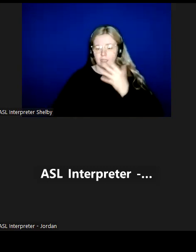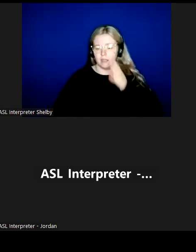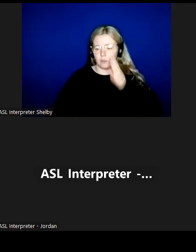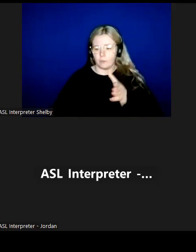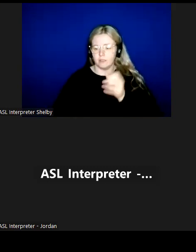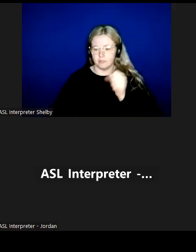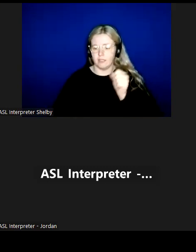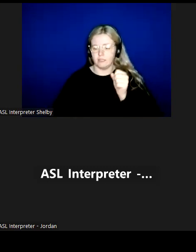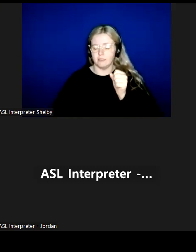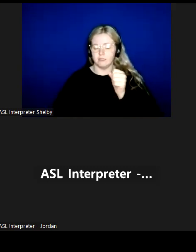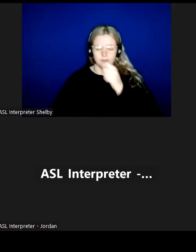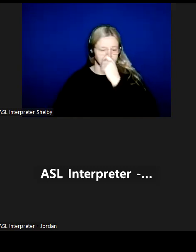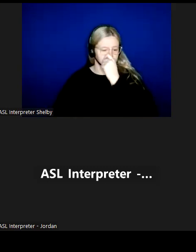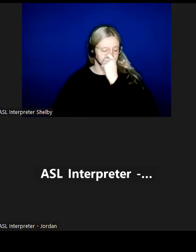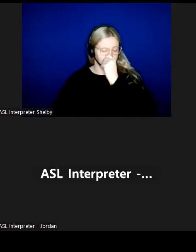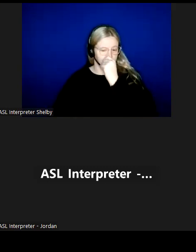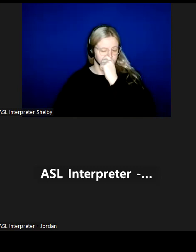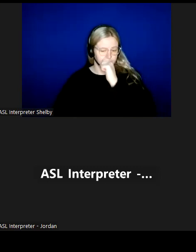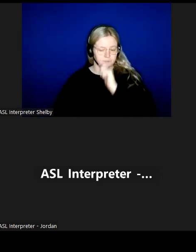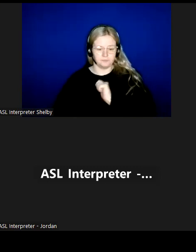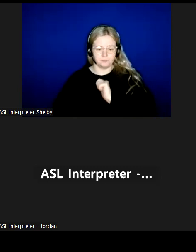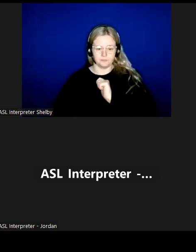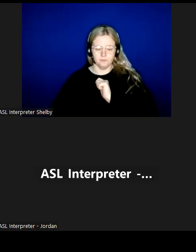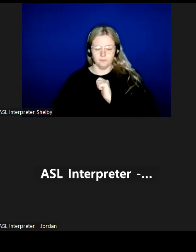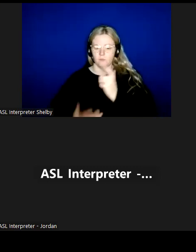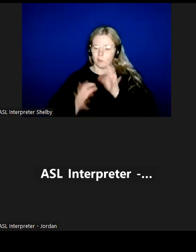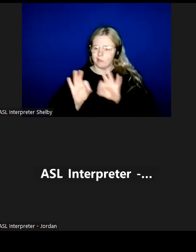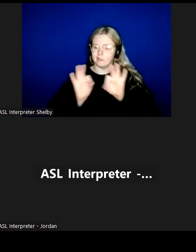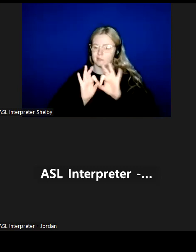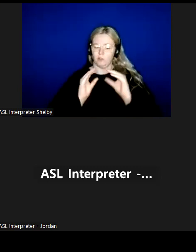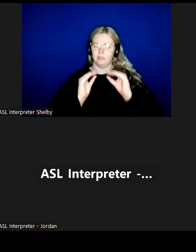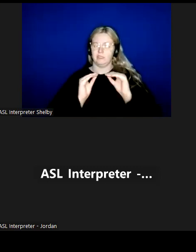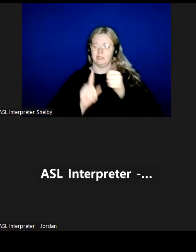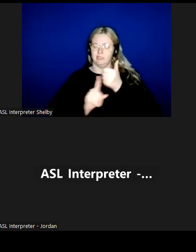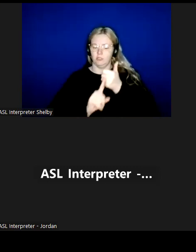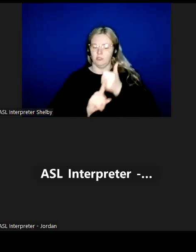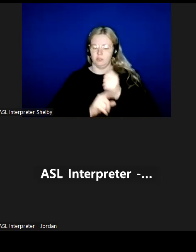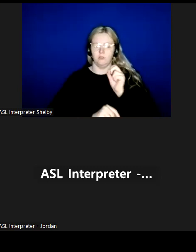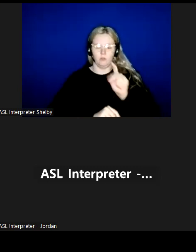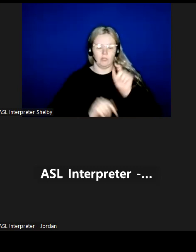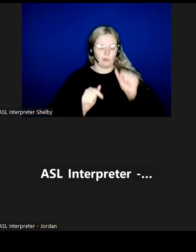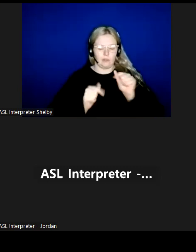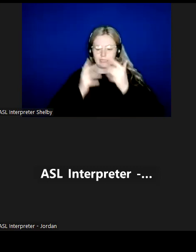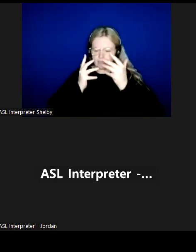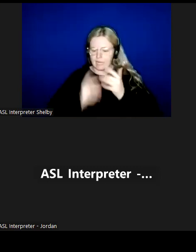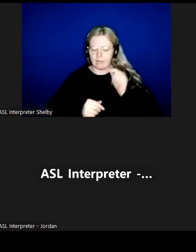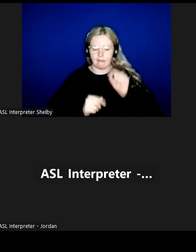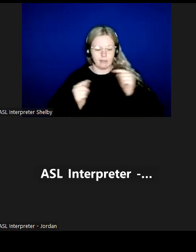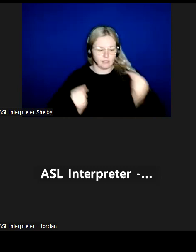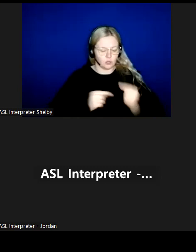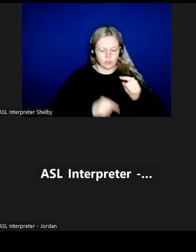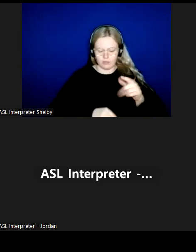So it's a way to say, to try and teach yourself, okay, this sadness and this hurt is normal. I